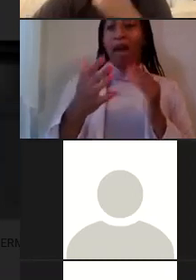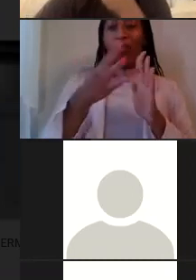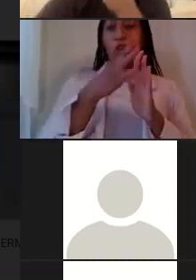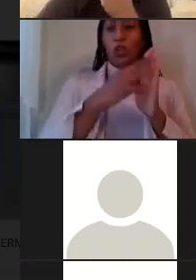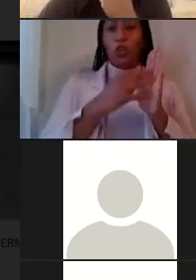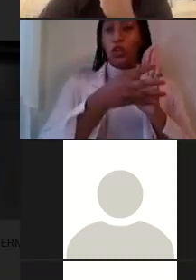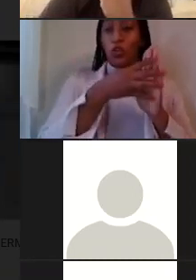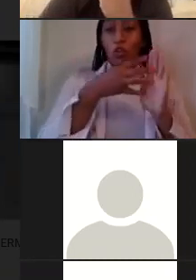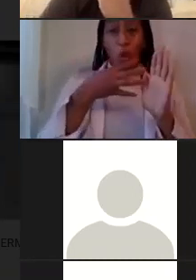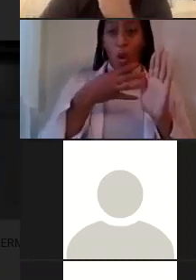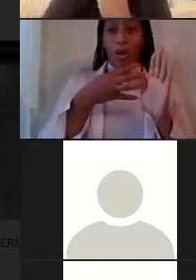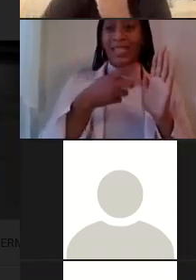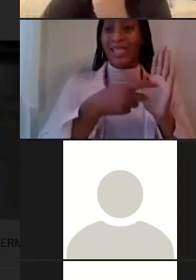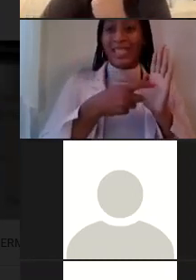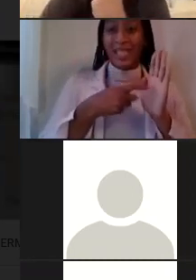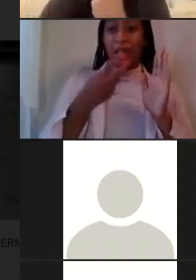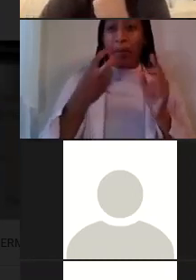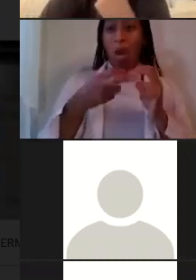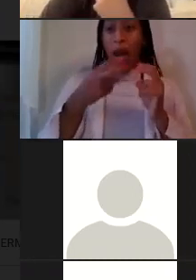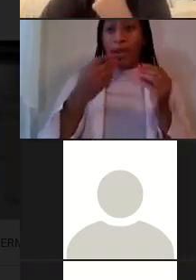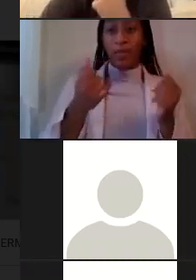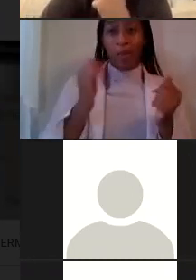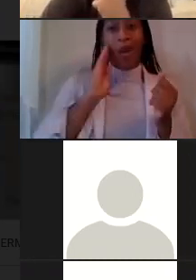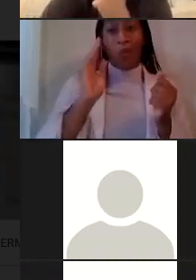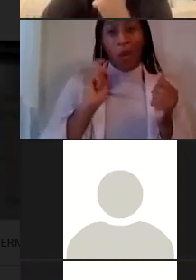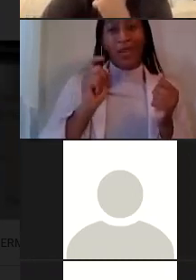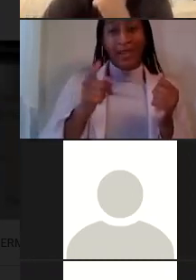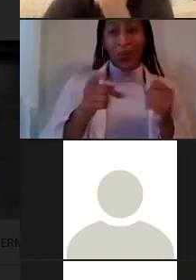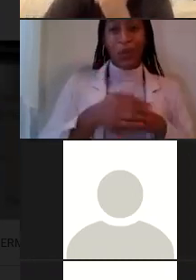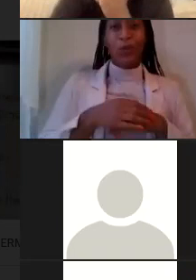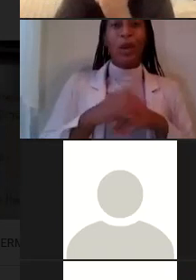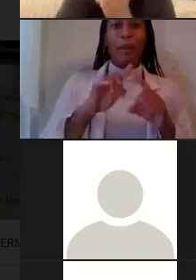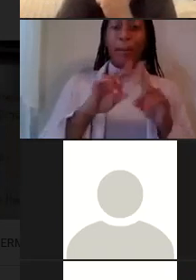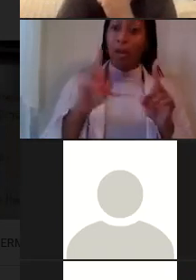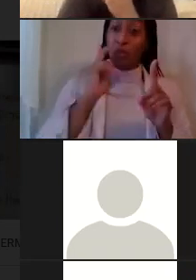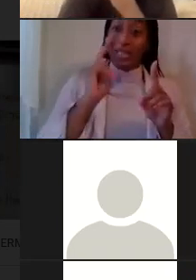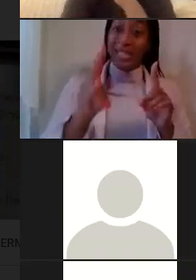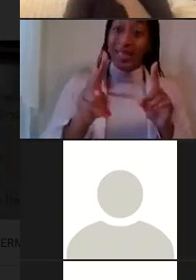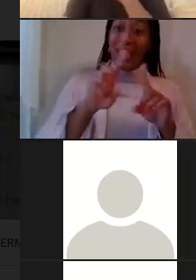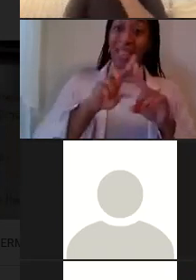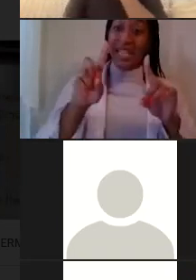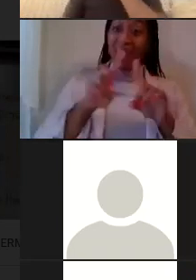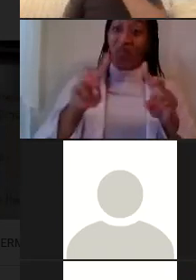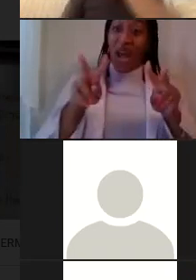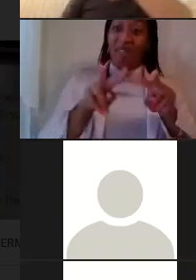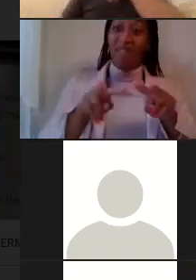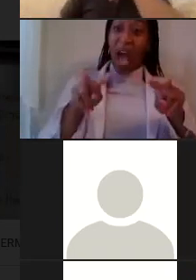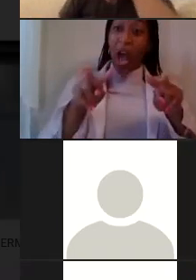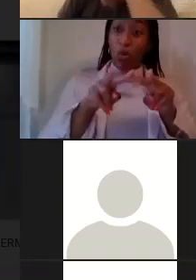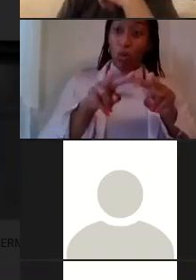Okay. And you see the nice thing is here, I can see some of the different values of specific heat for different